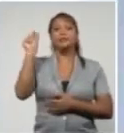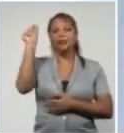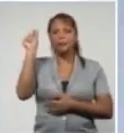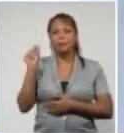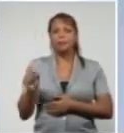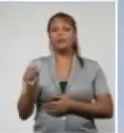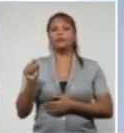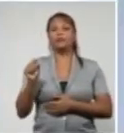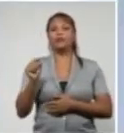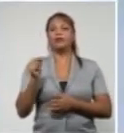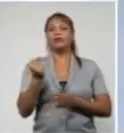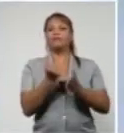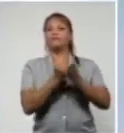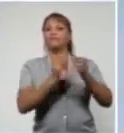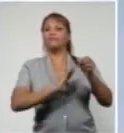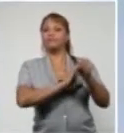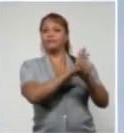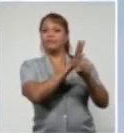Of the